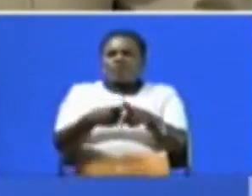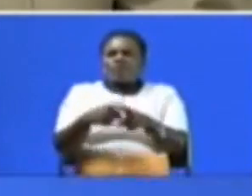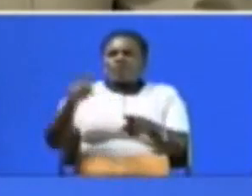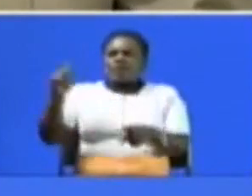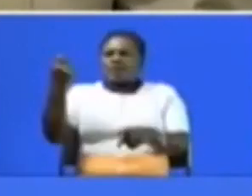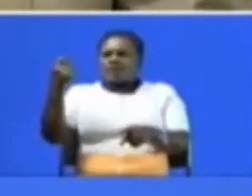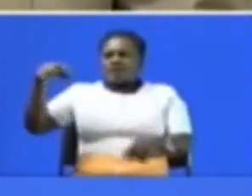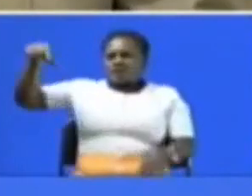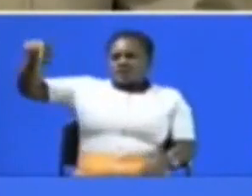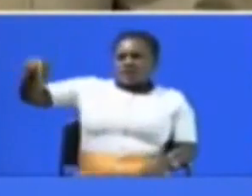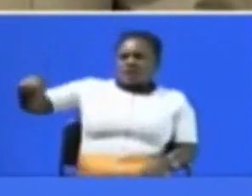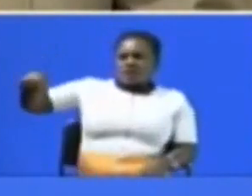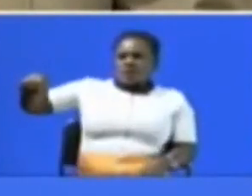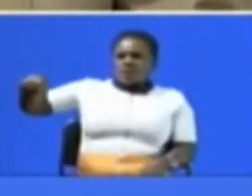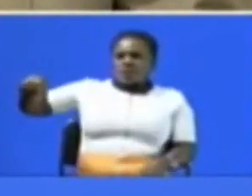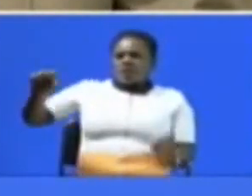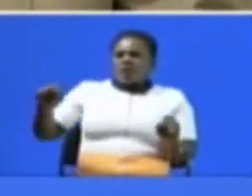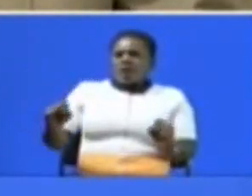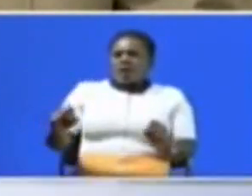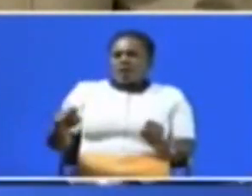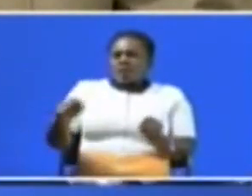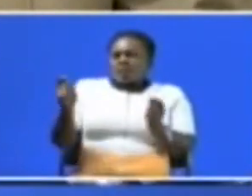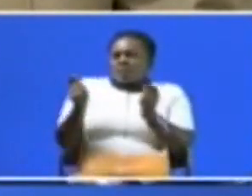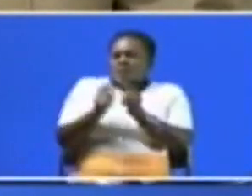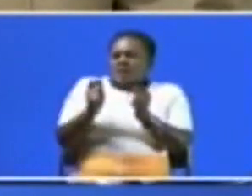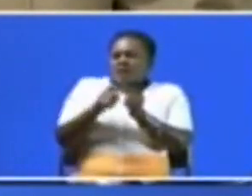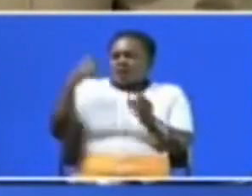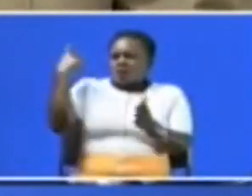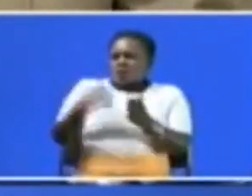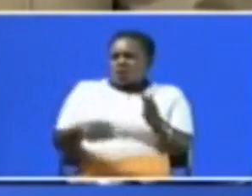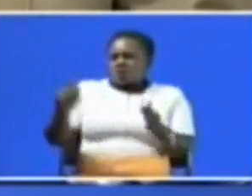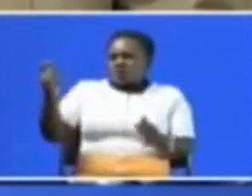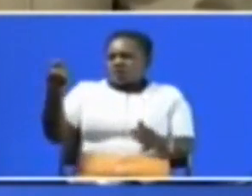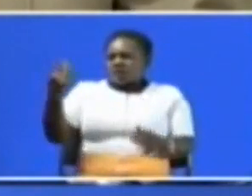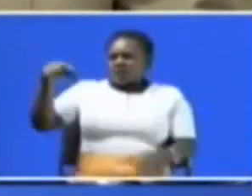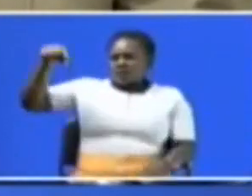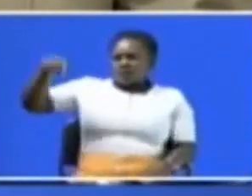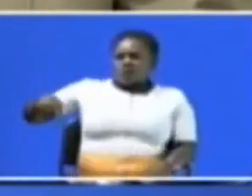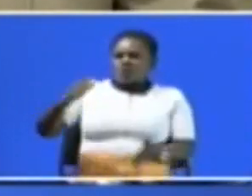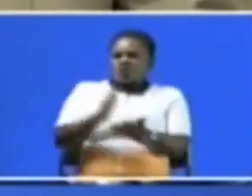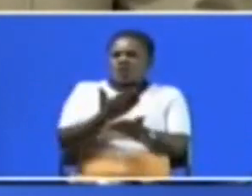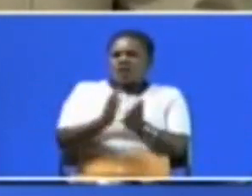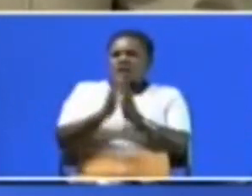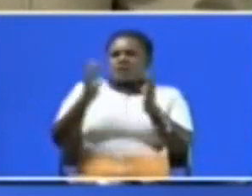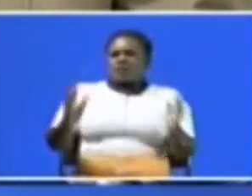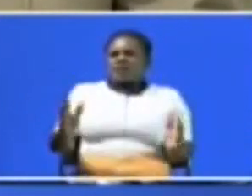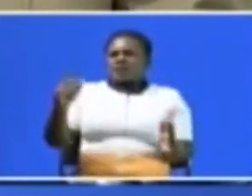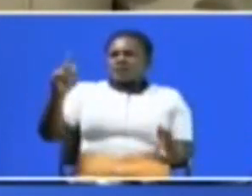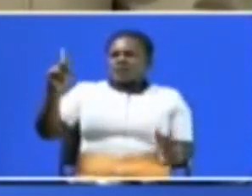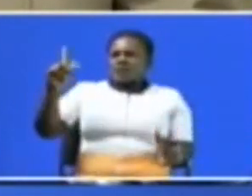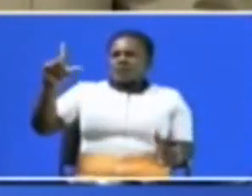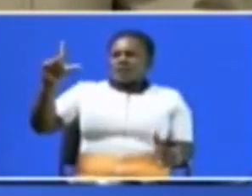from KQ. And what is hurting most is that KQ, the larger percentage of the shares is owned by